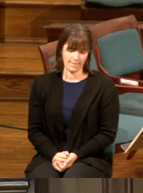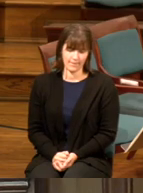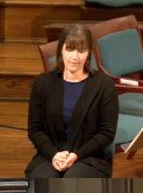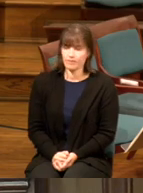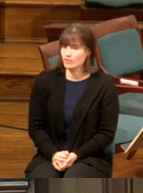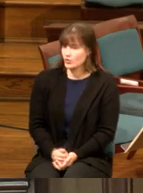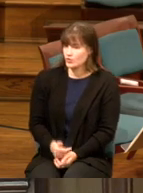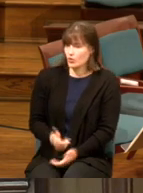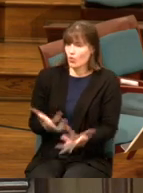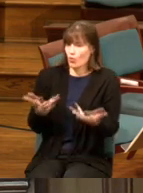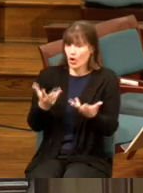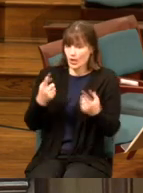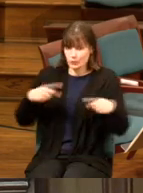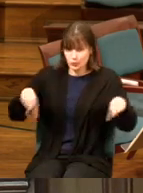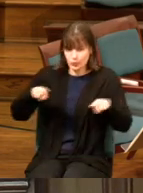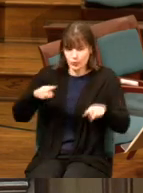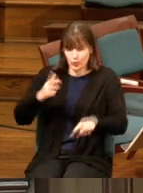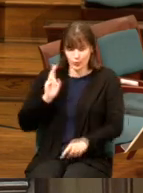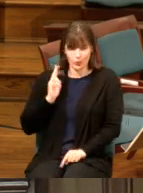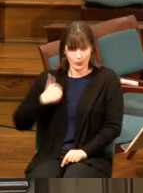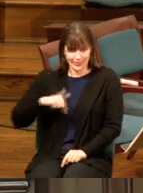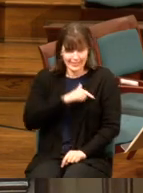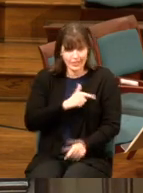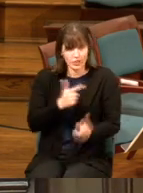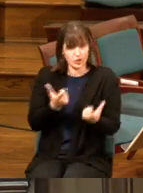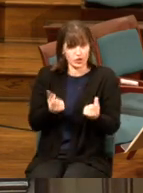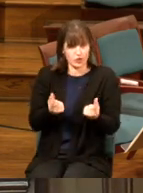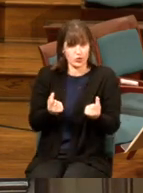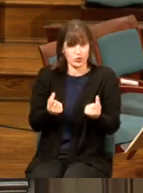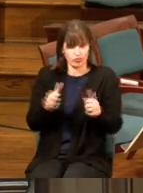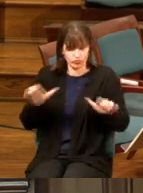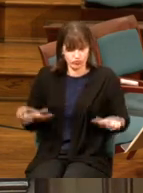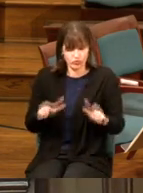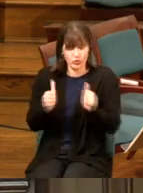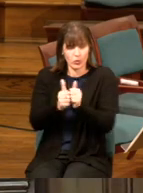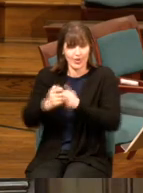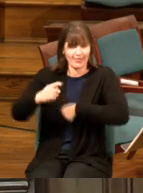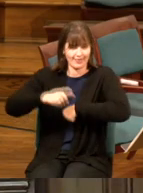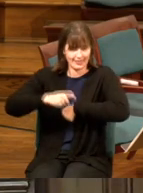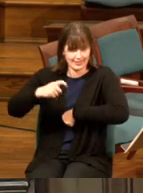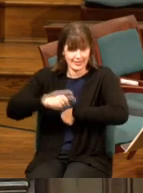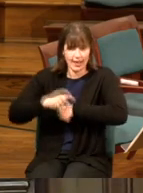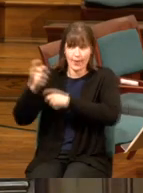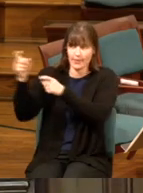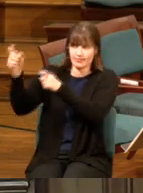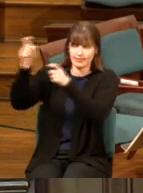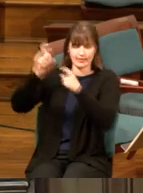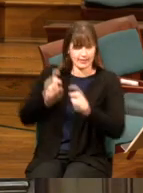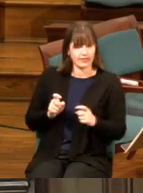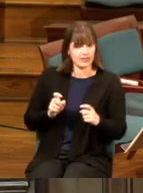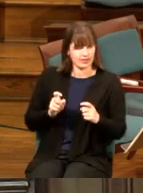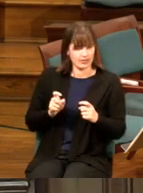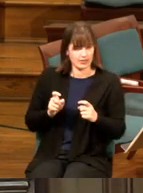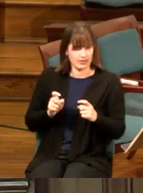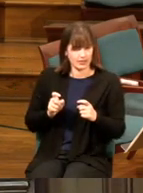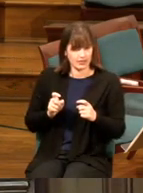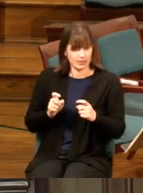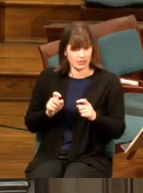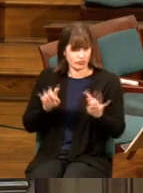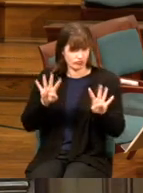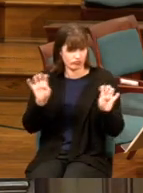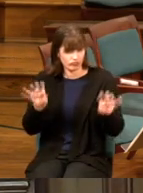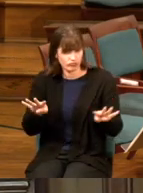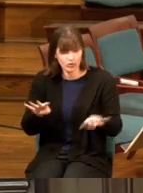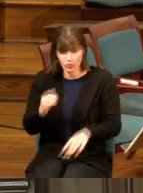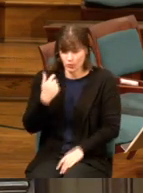What will we do with this unusual time that has been given to us? Will we give way